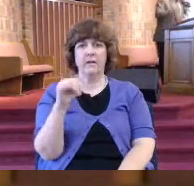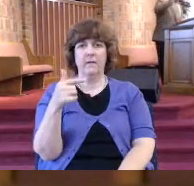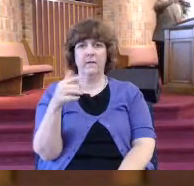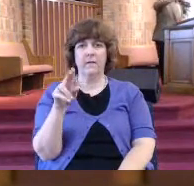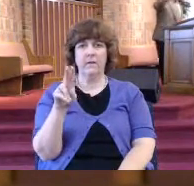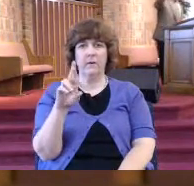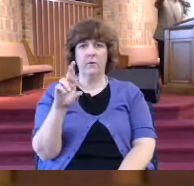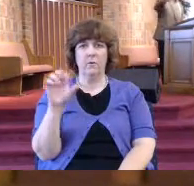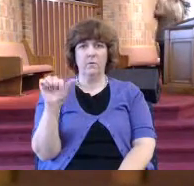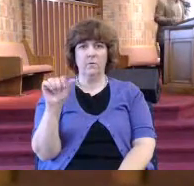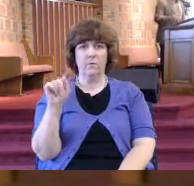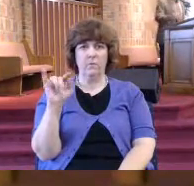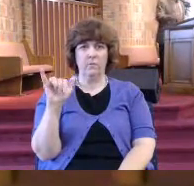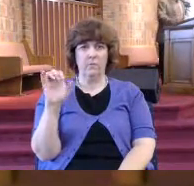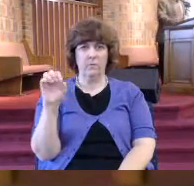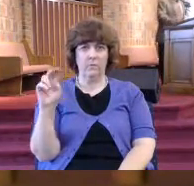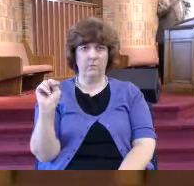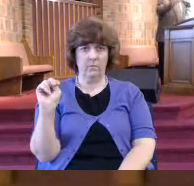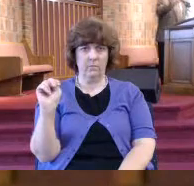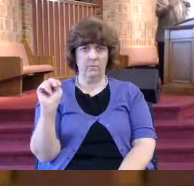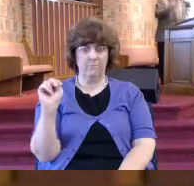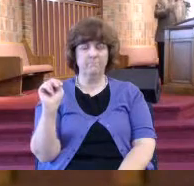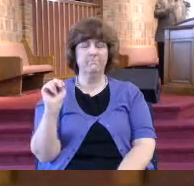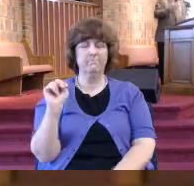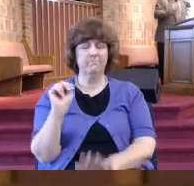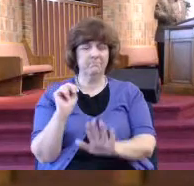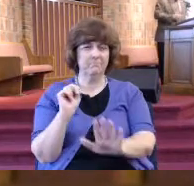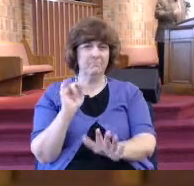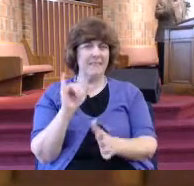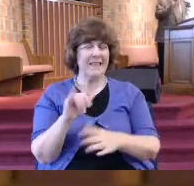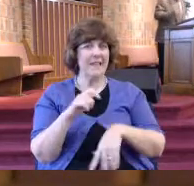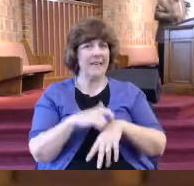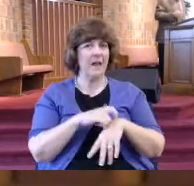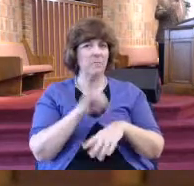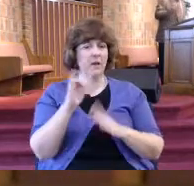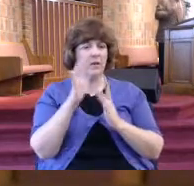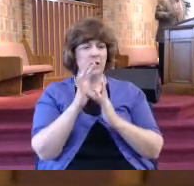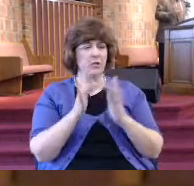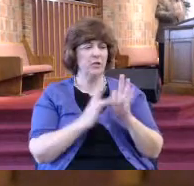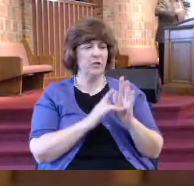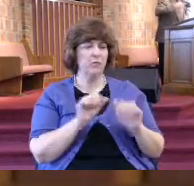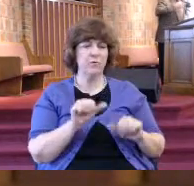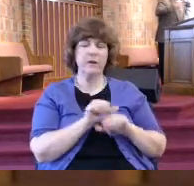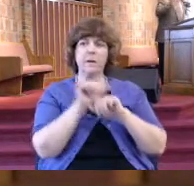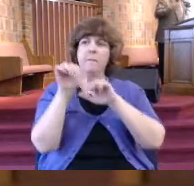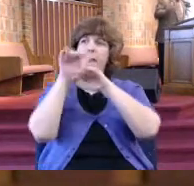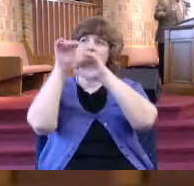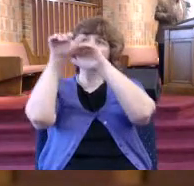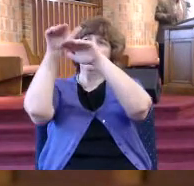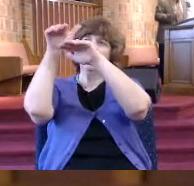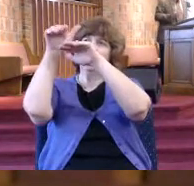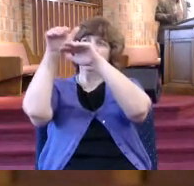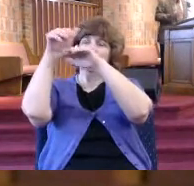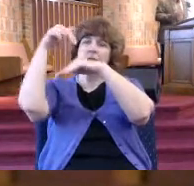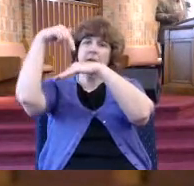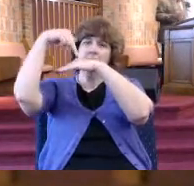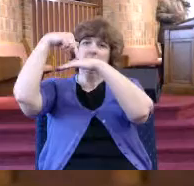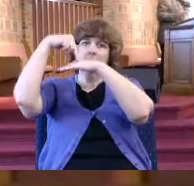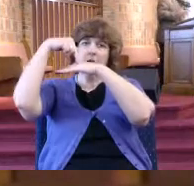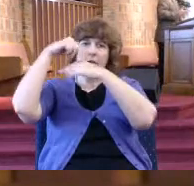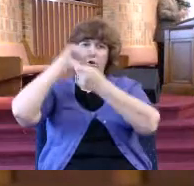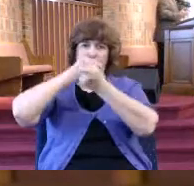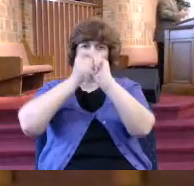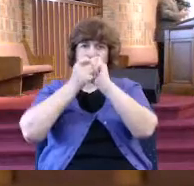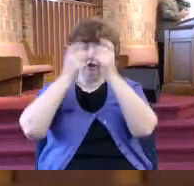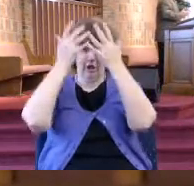that Jesus goes up on this mountain, and while He is there, His appearance is changed. He is transfigured. I'm